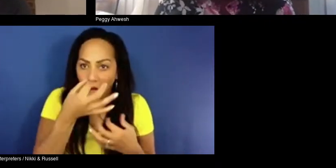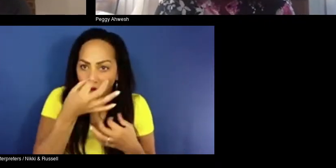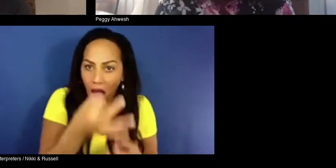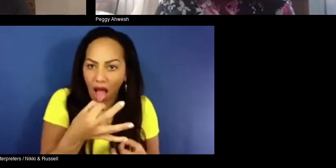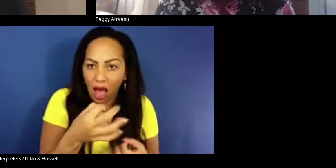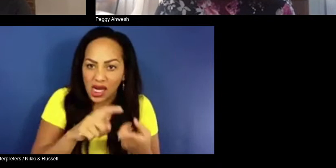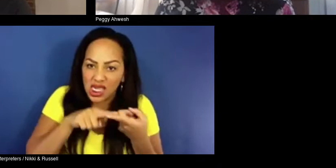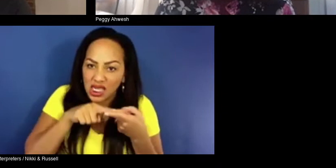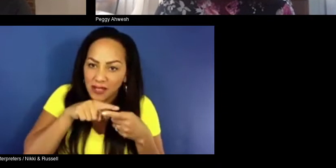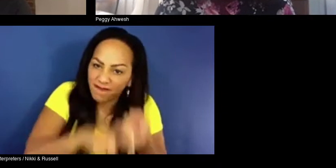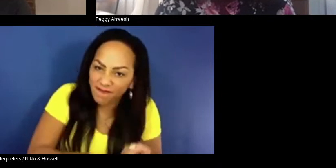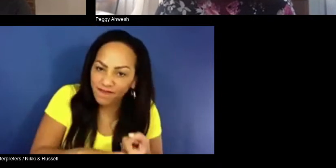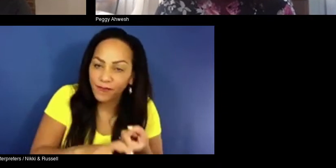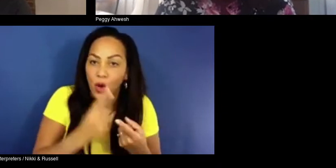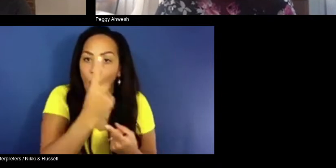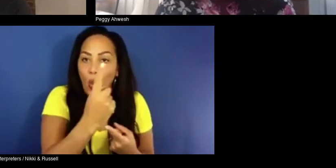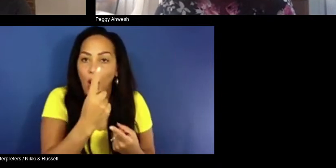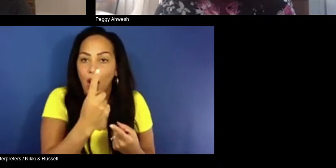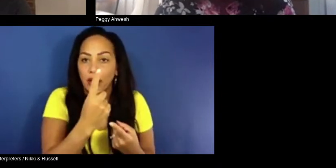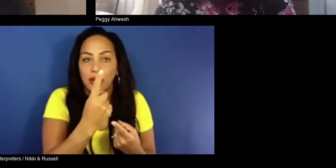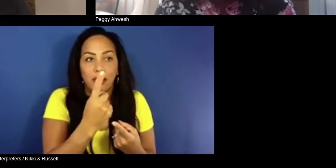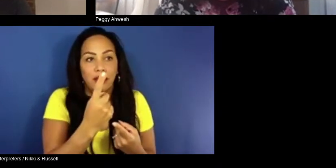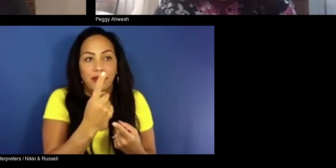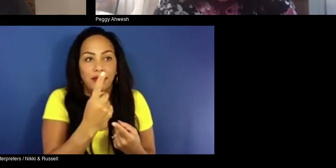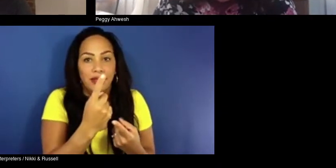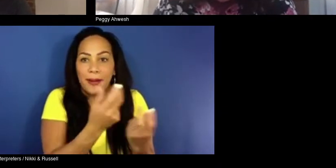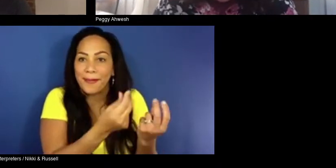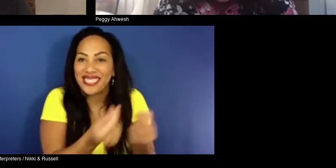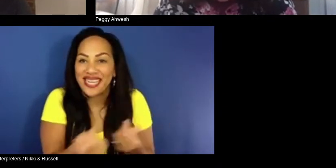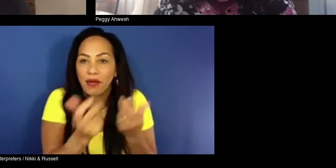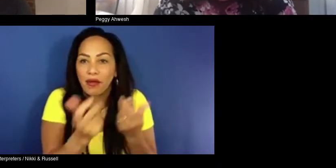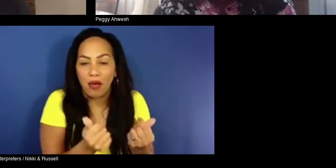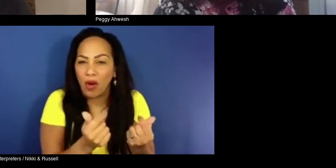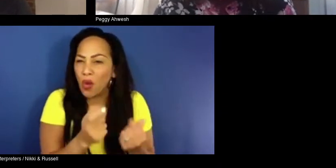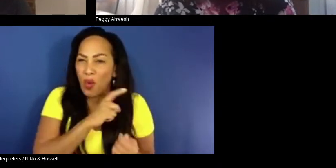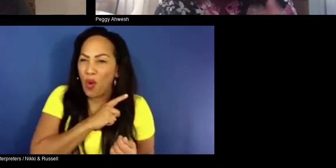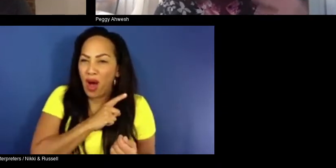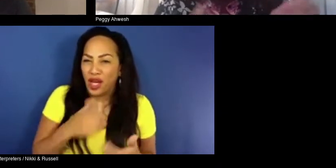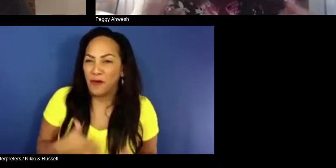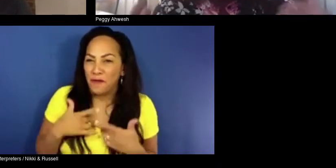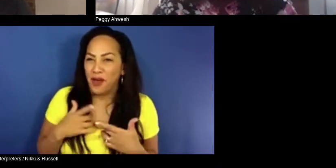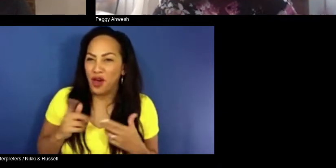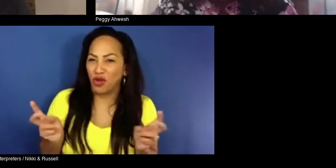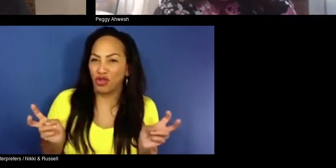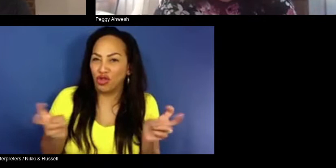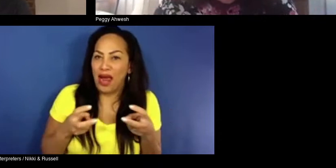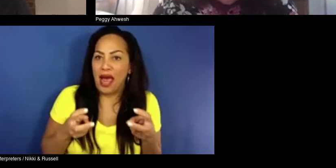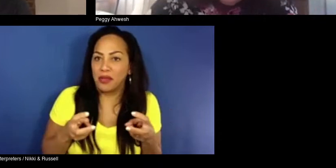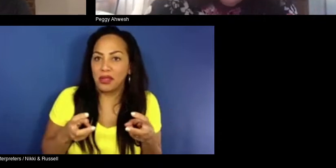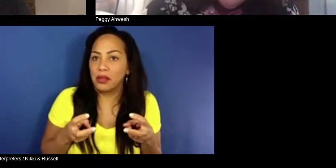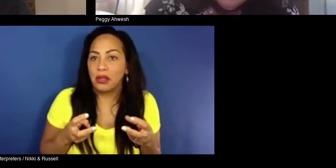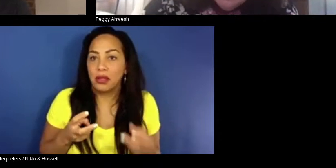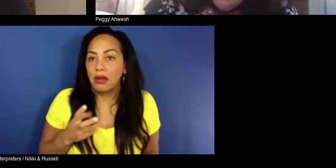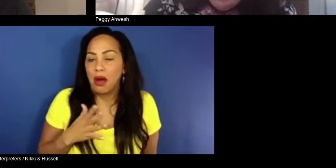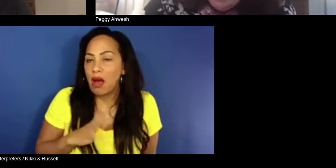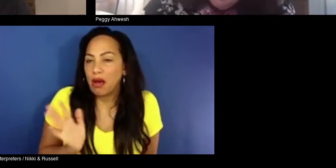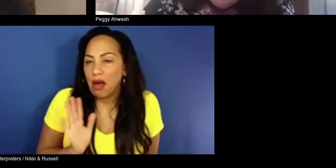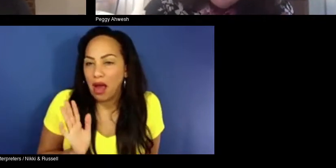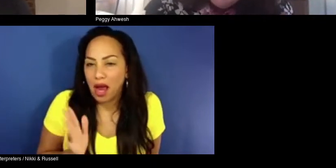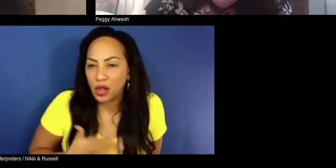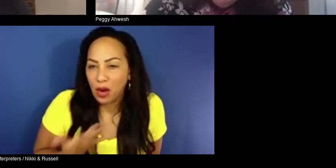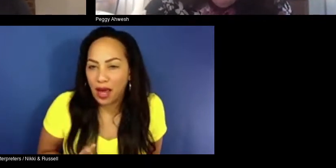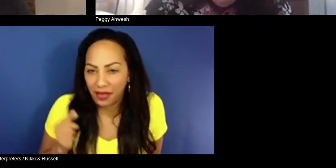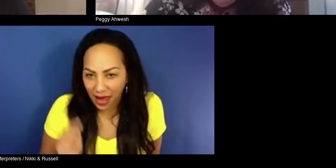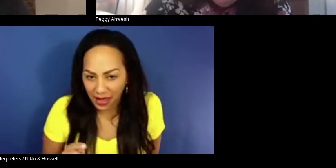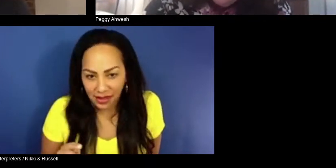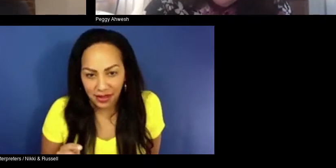so that is also maybe a bit of, you know, you feel entrapped in a way, because I don't allow it to go other places. And it's something that you actually